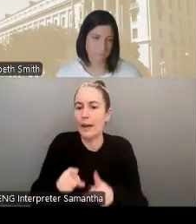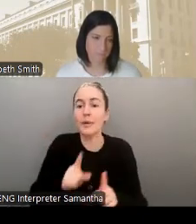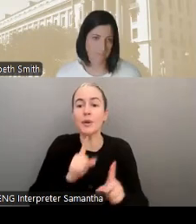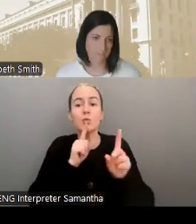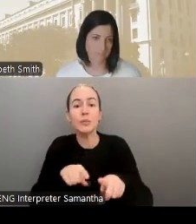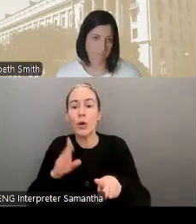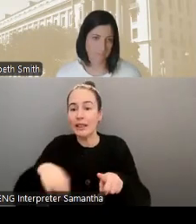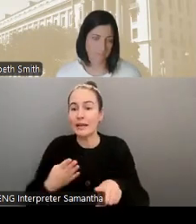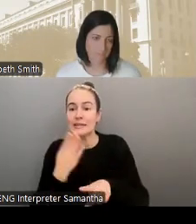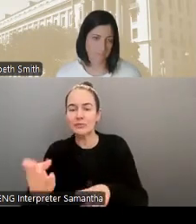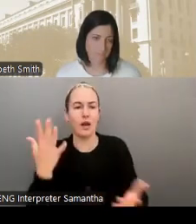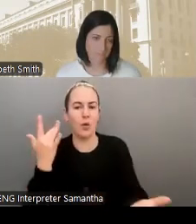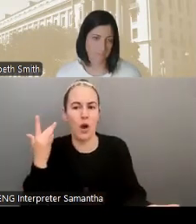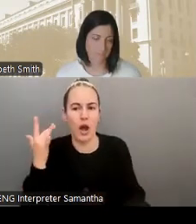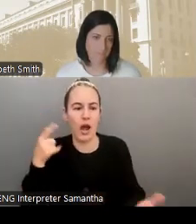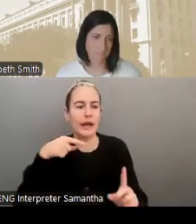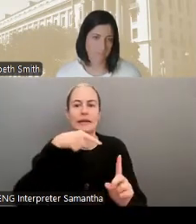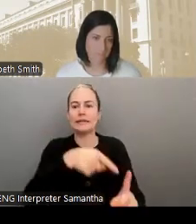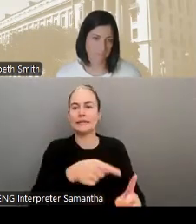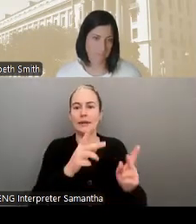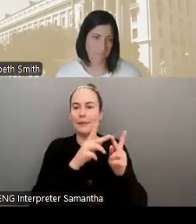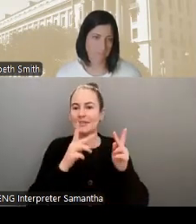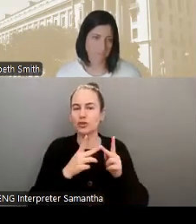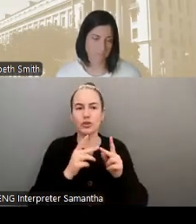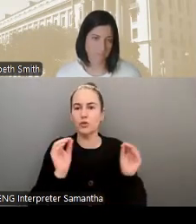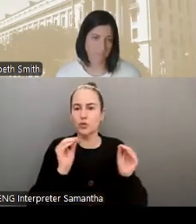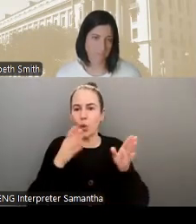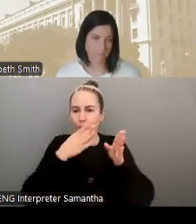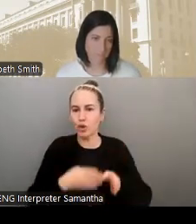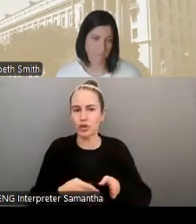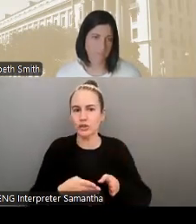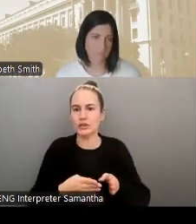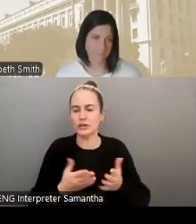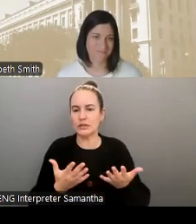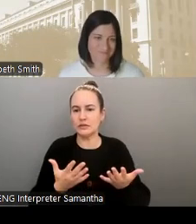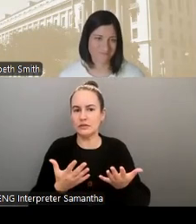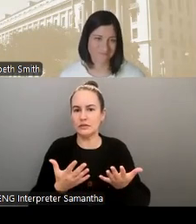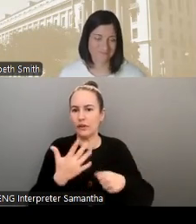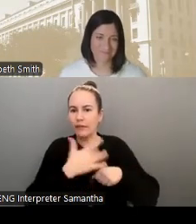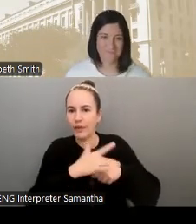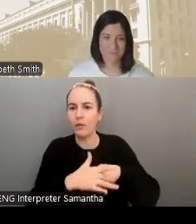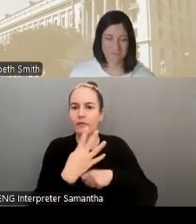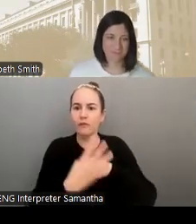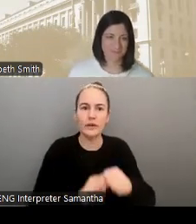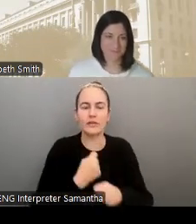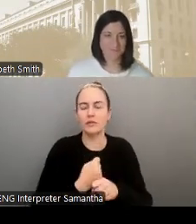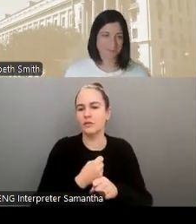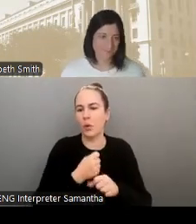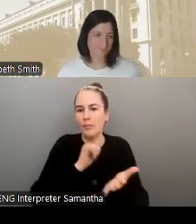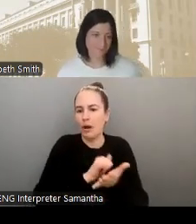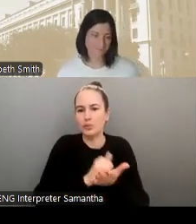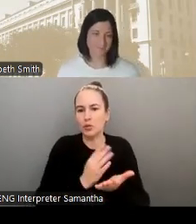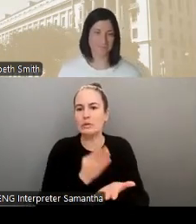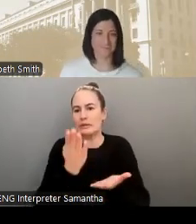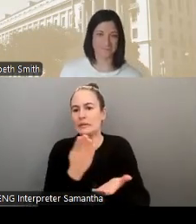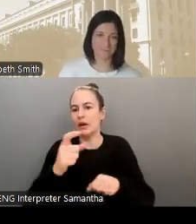Why? Because that position has been vacant for 4 years and no one's been submitting it timely. It could be a very number of